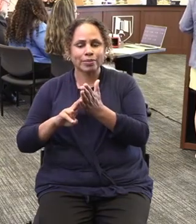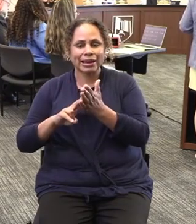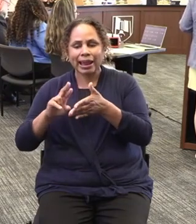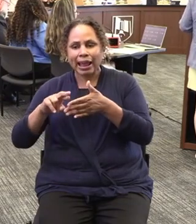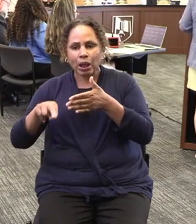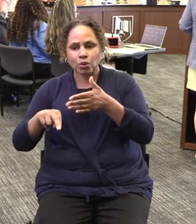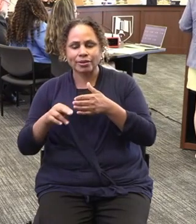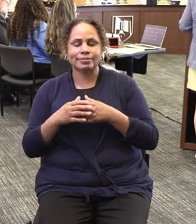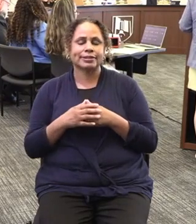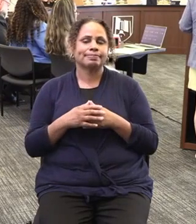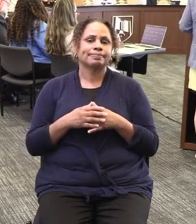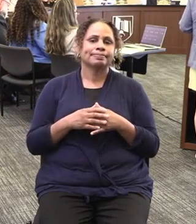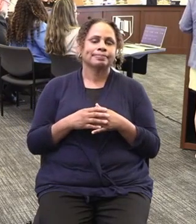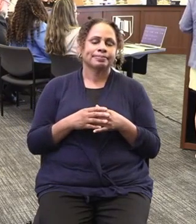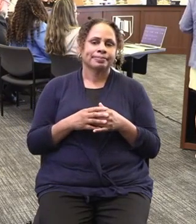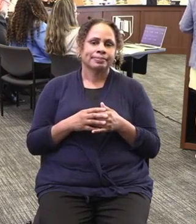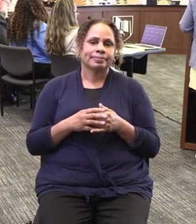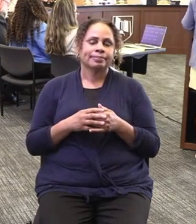about.